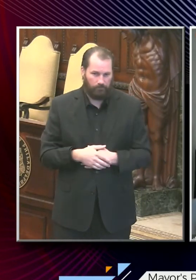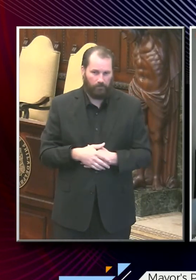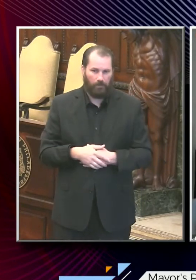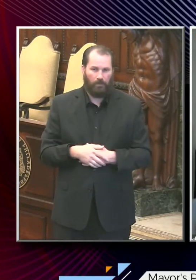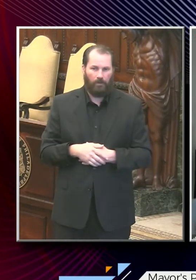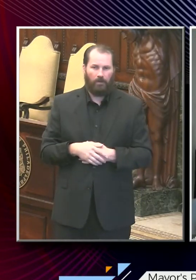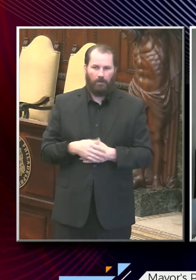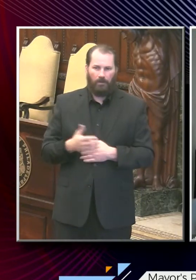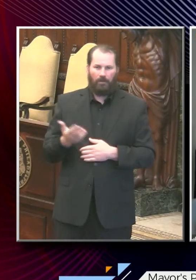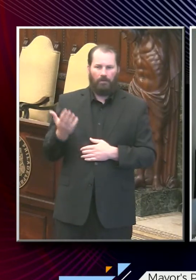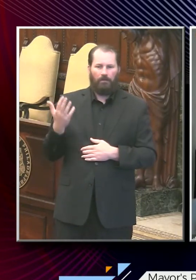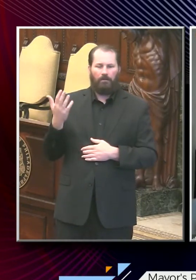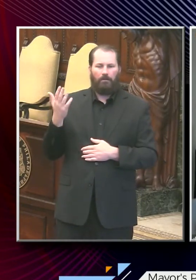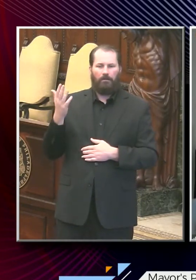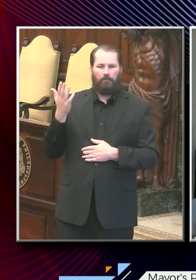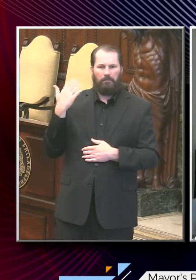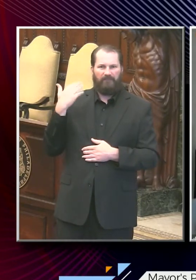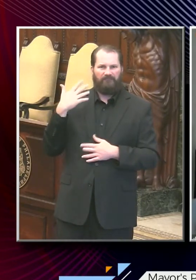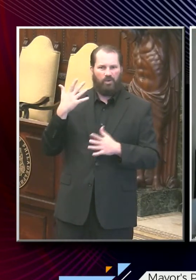fall.